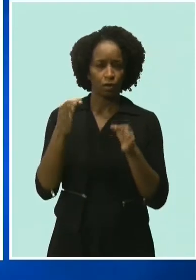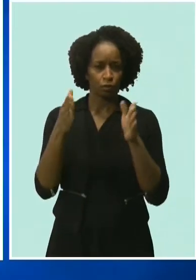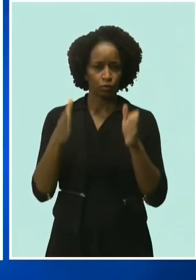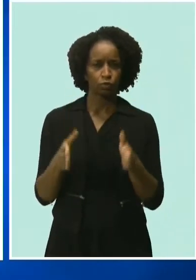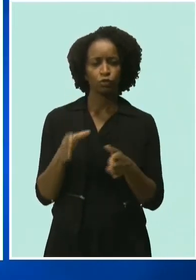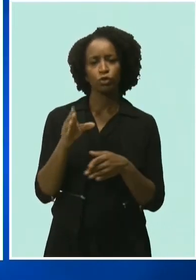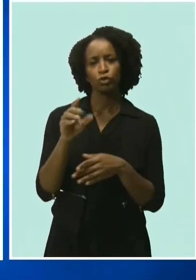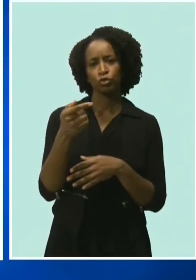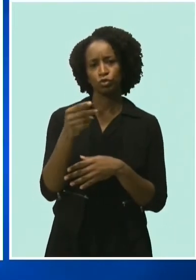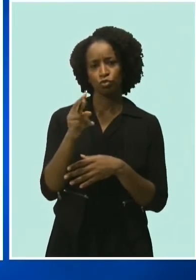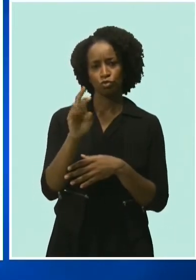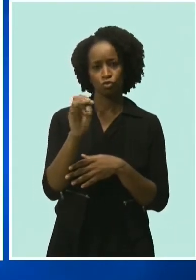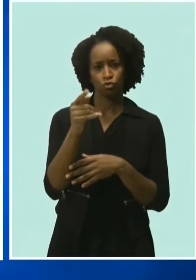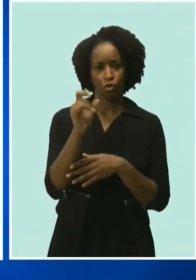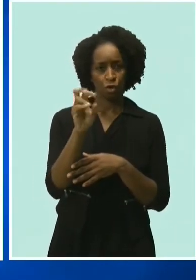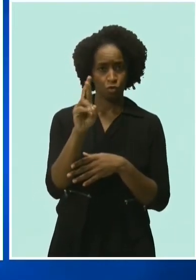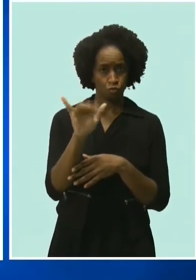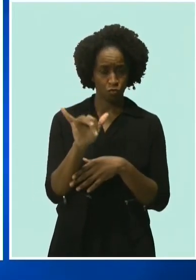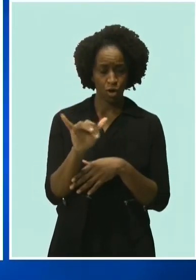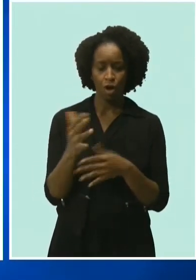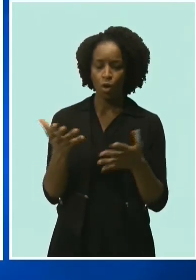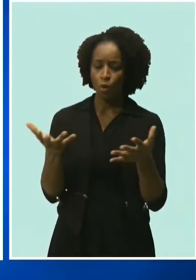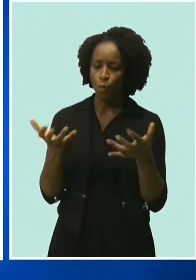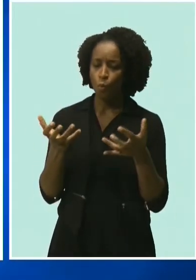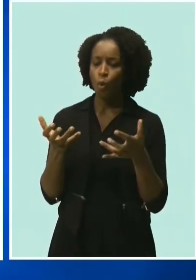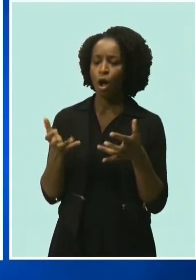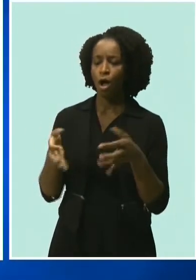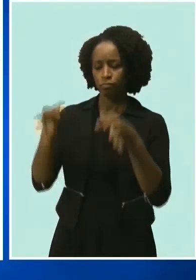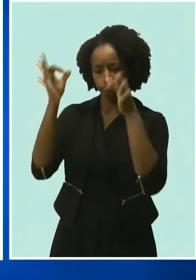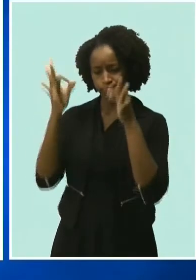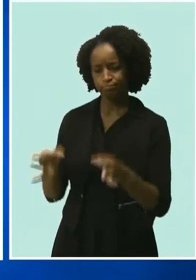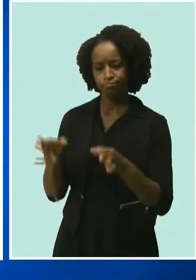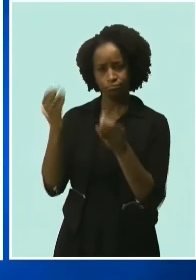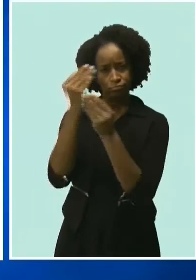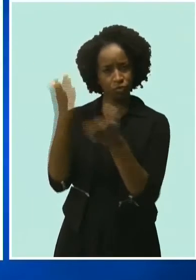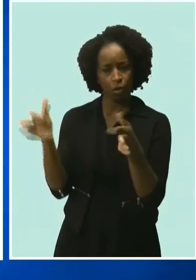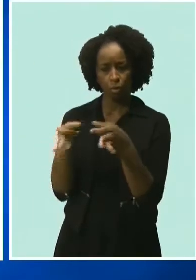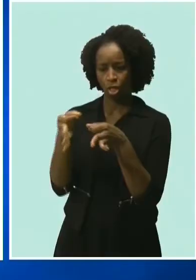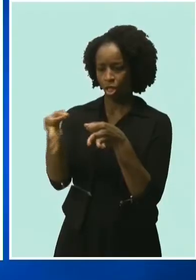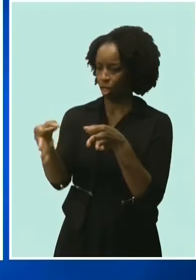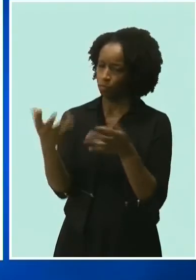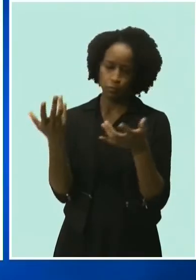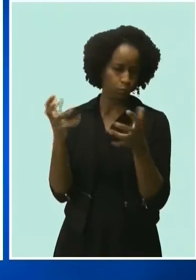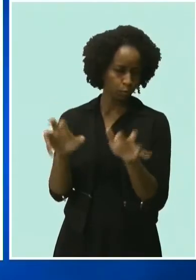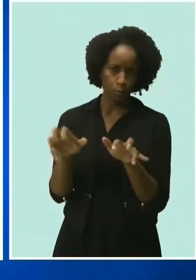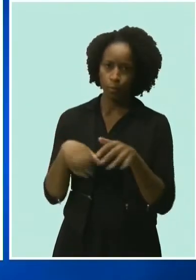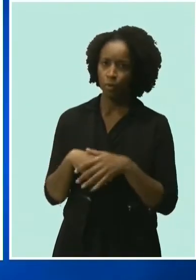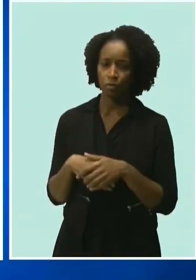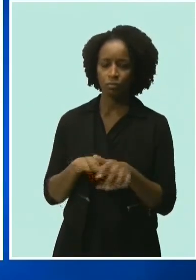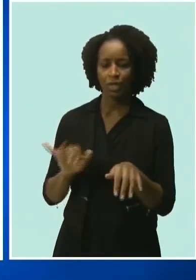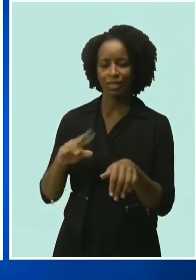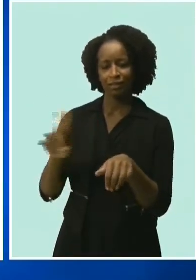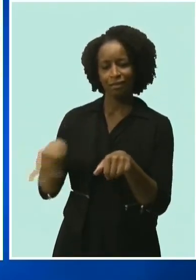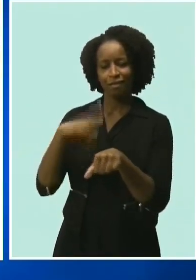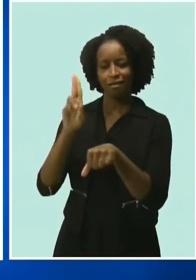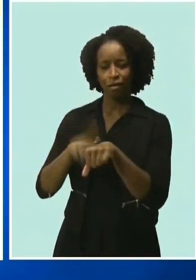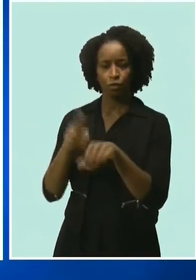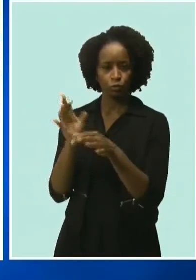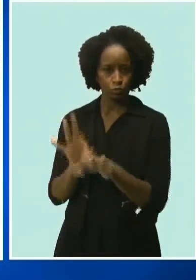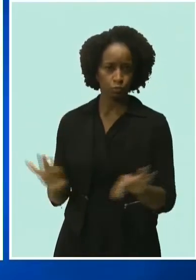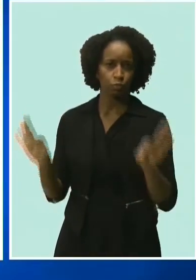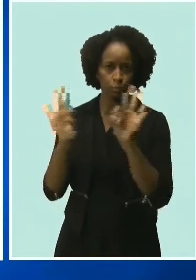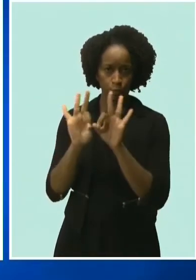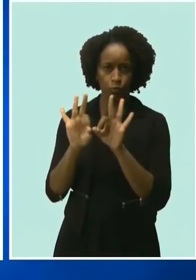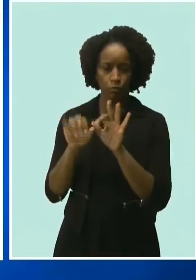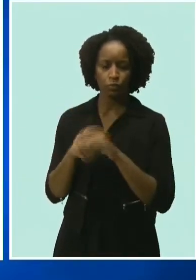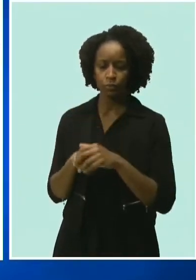she's looking to make haste in giving a ruling on the case, which she says is of national importance. The